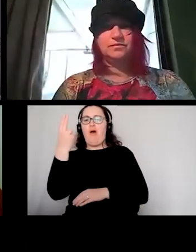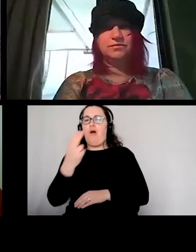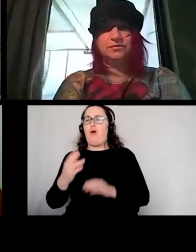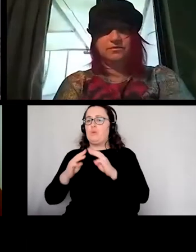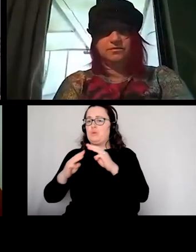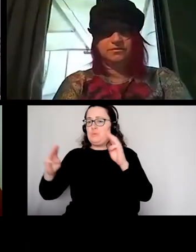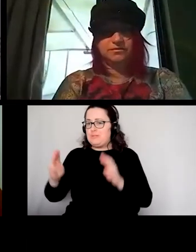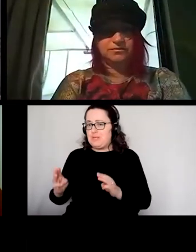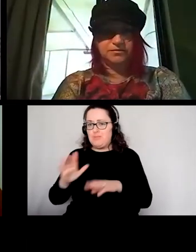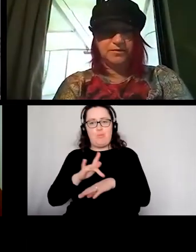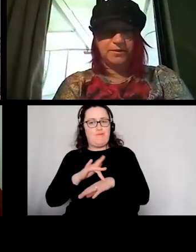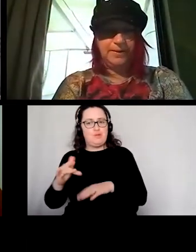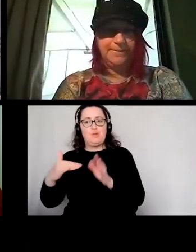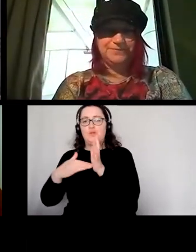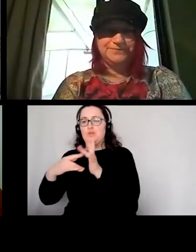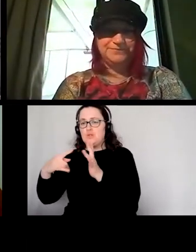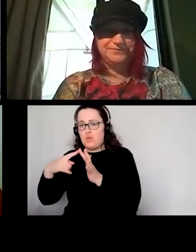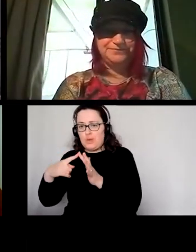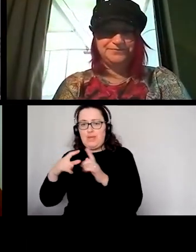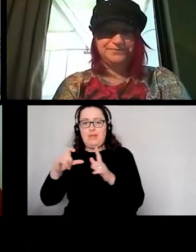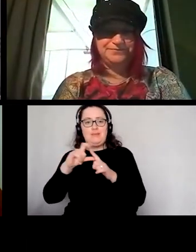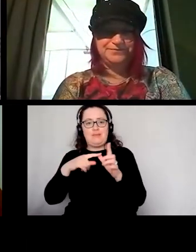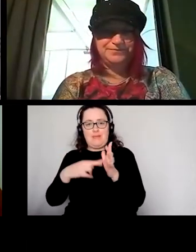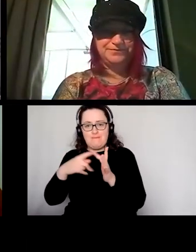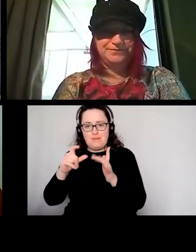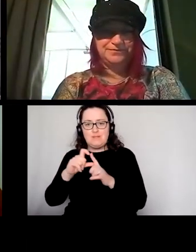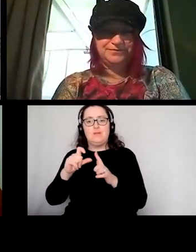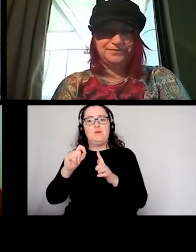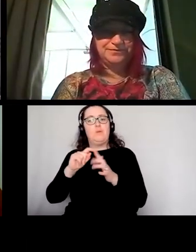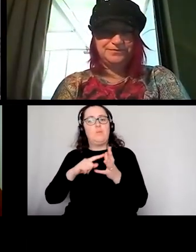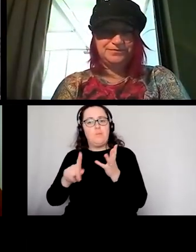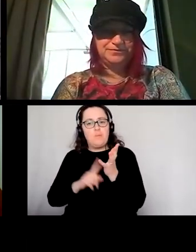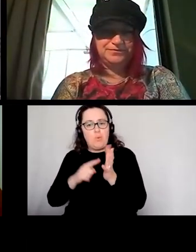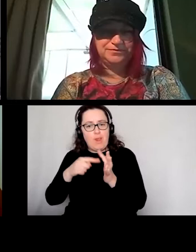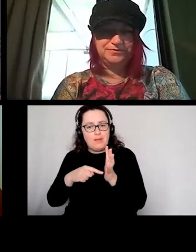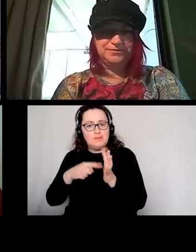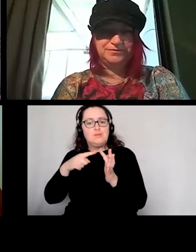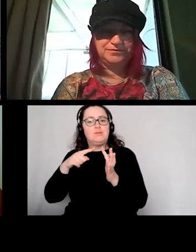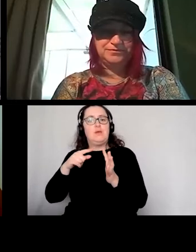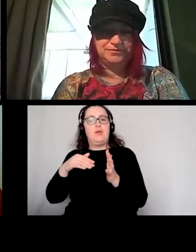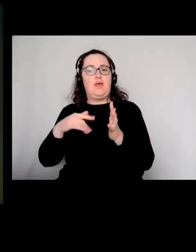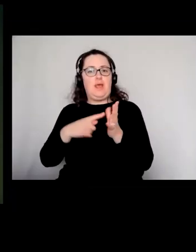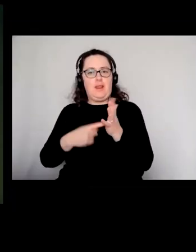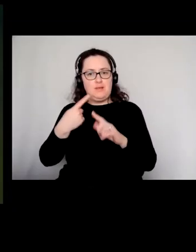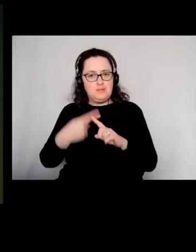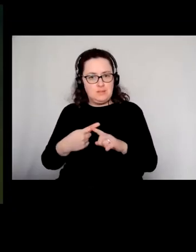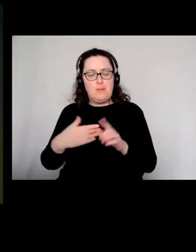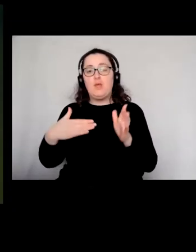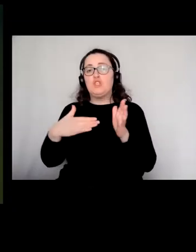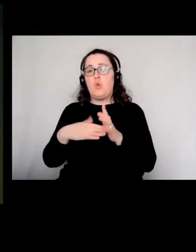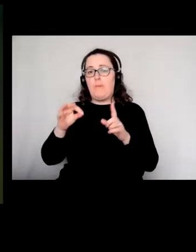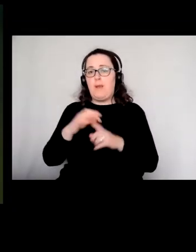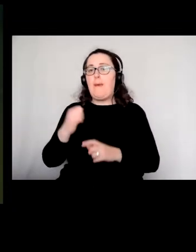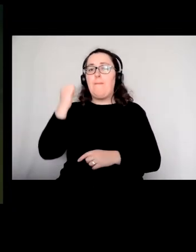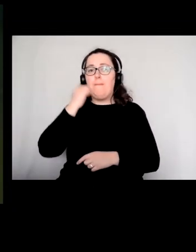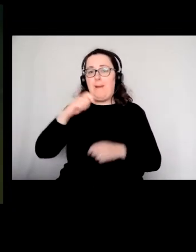and to welcome Zoe and David, Paulette and Alex. And perhaps you'll introduce yourselves more fully. Zoe Partington,